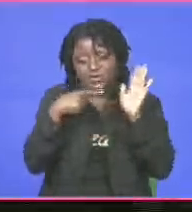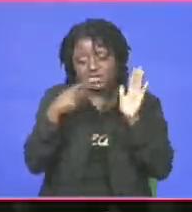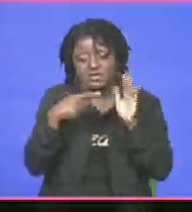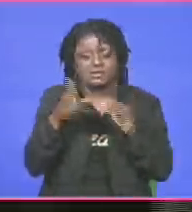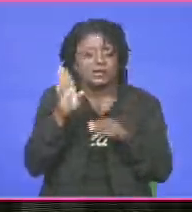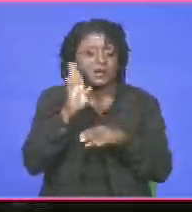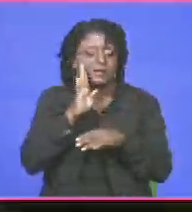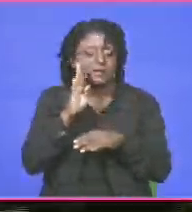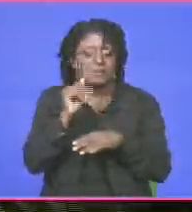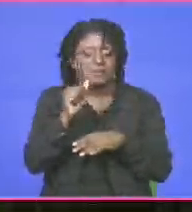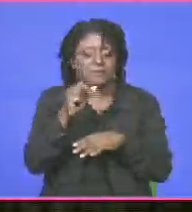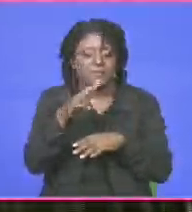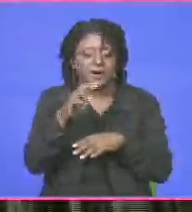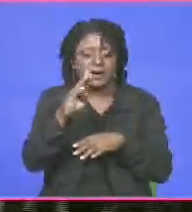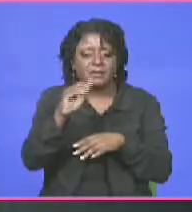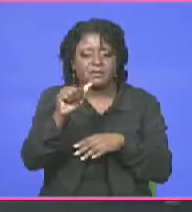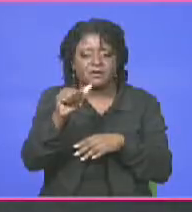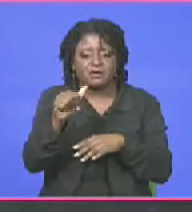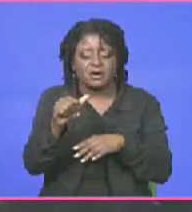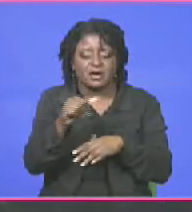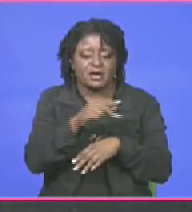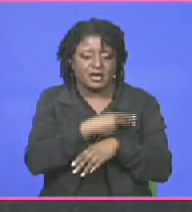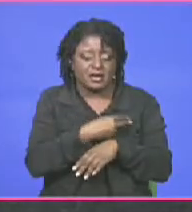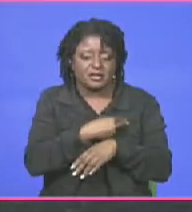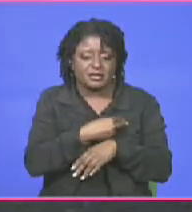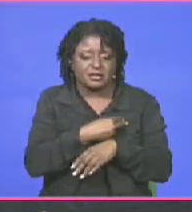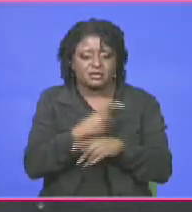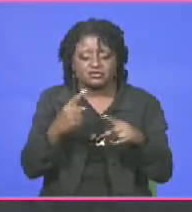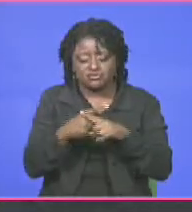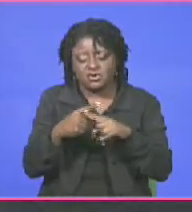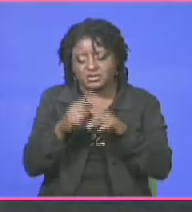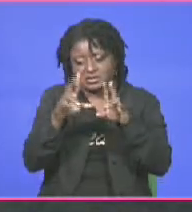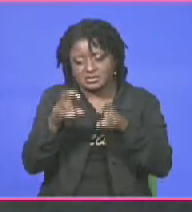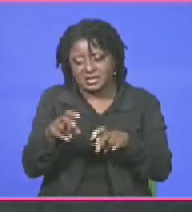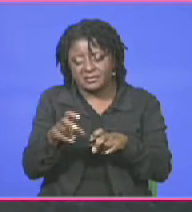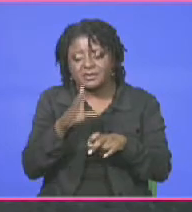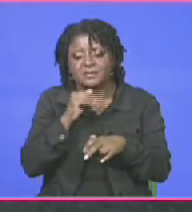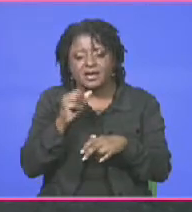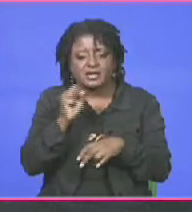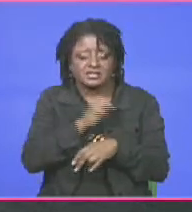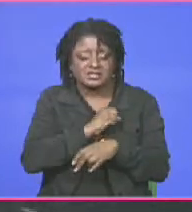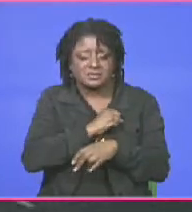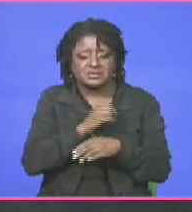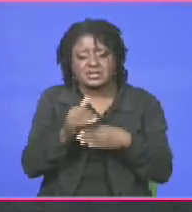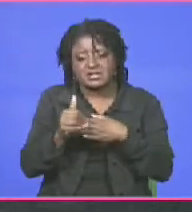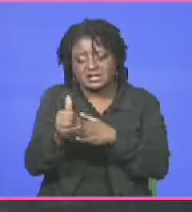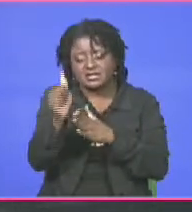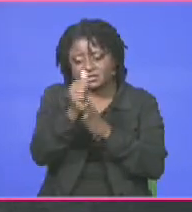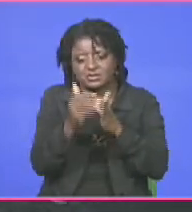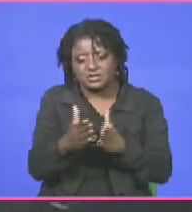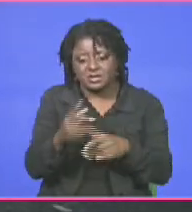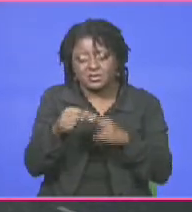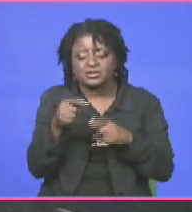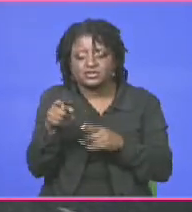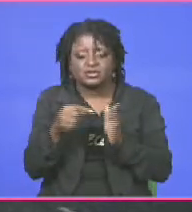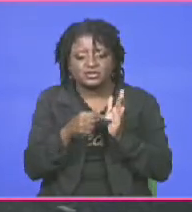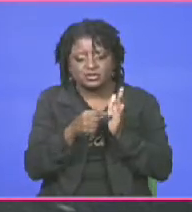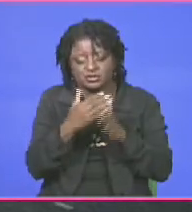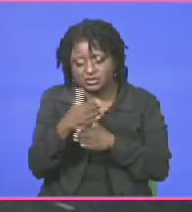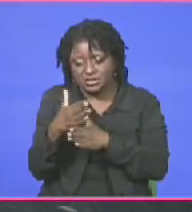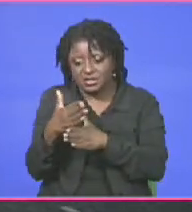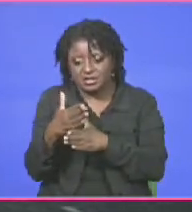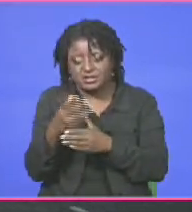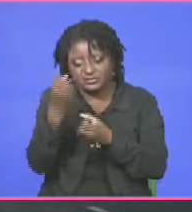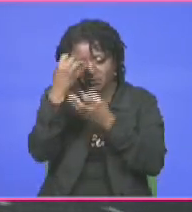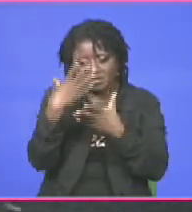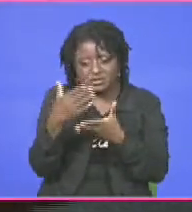Barbara Hanna, was being cross-examined by Smith's lead attorney, Daniel Knight QC, when she revealed certain information that prompted Knight